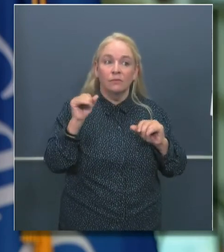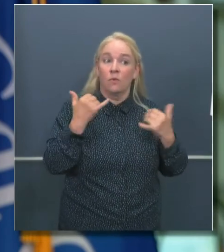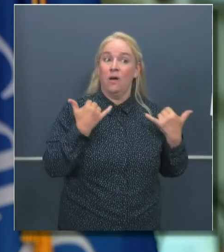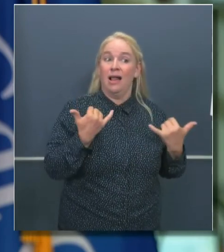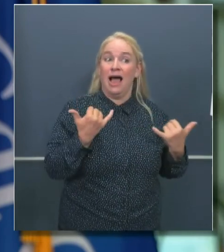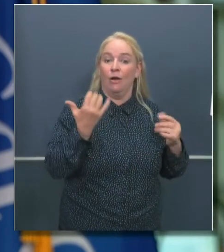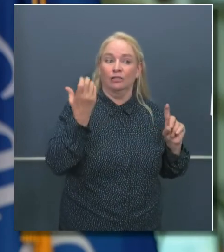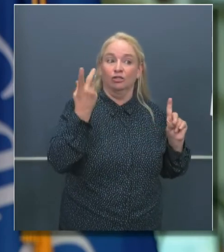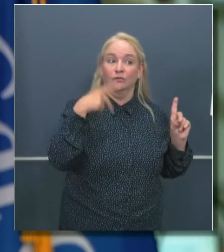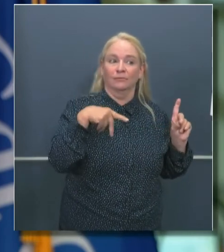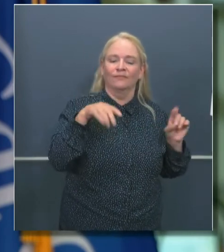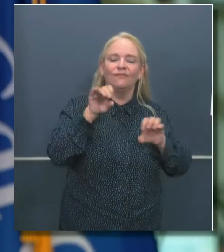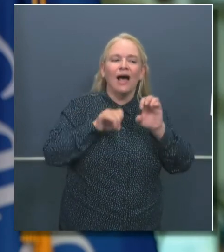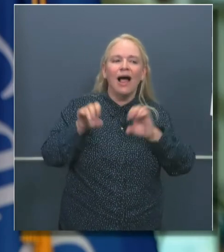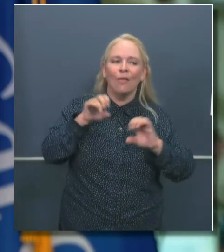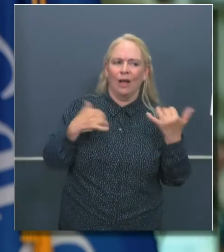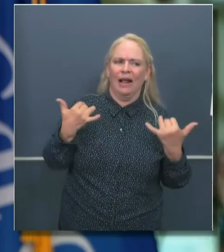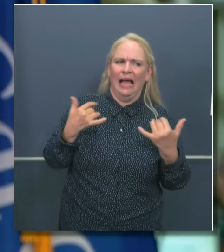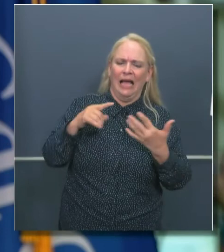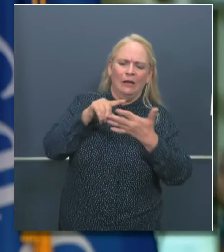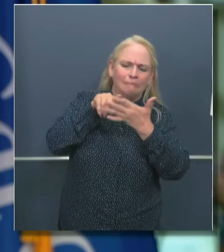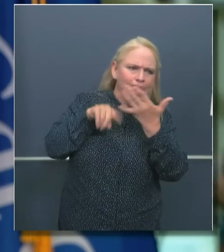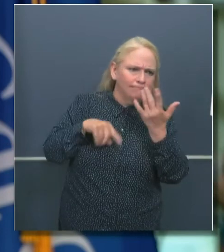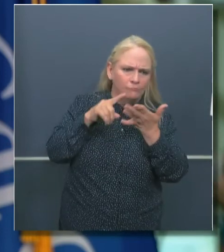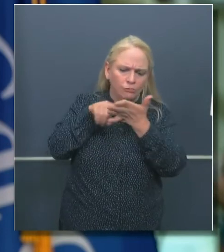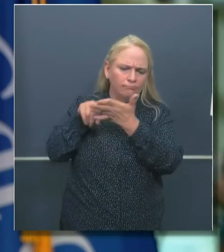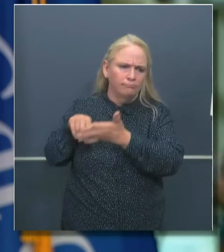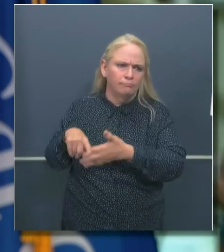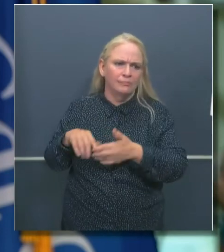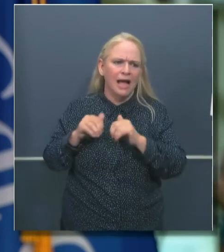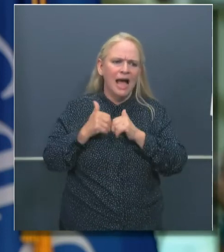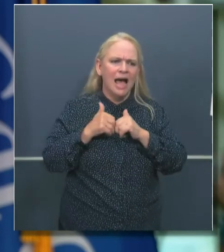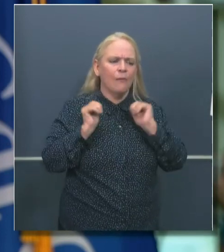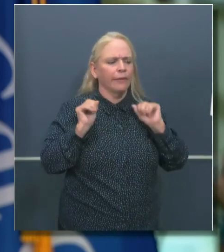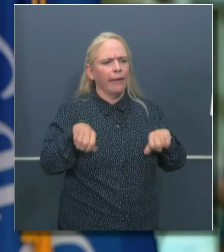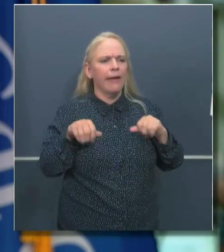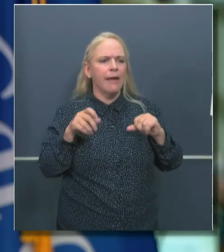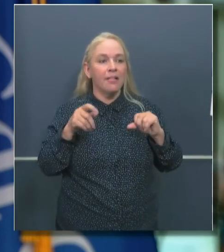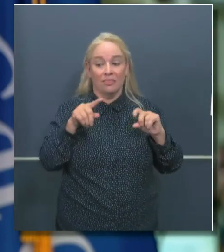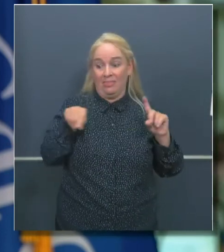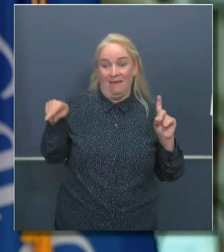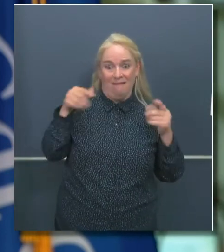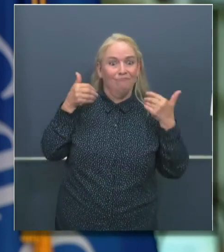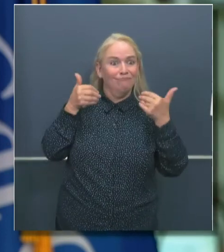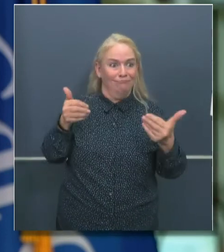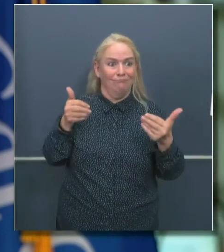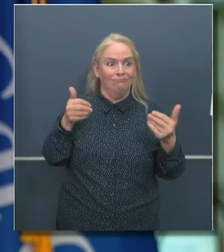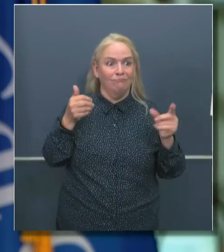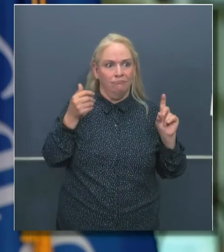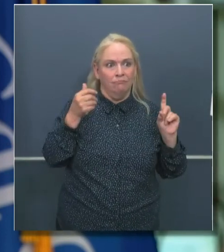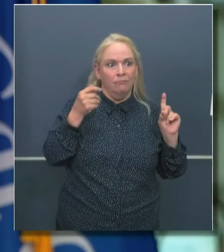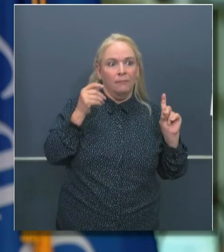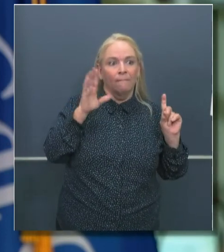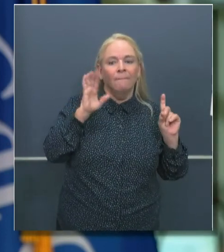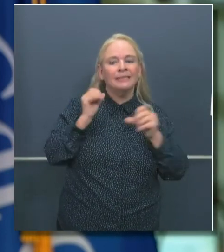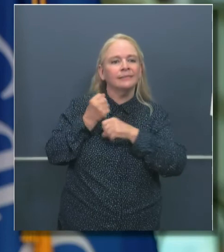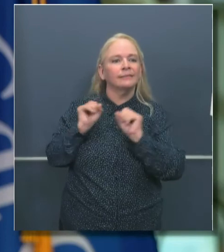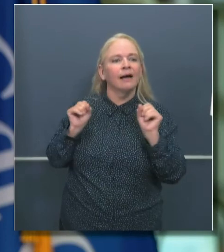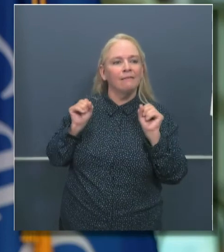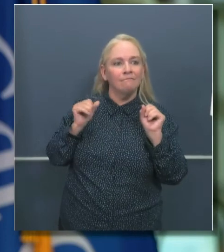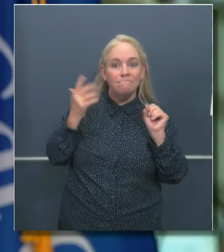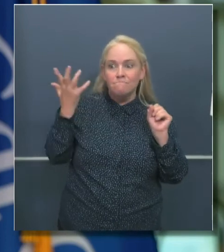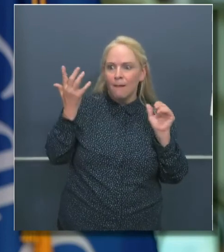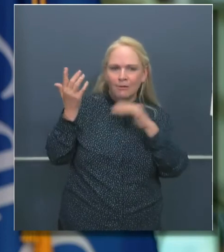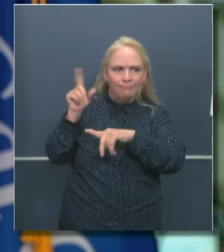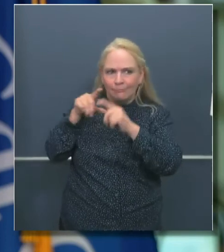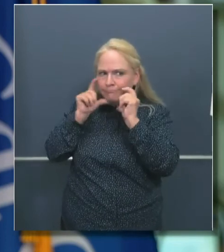permits now to see about how that can be done safely, taking into account the governor's orders and